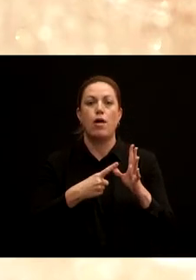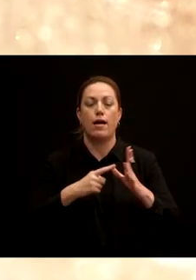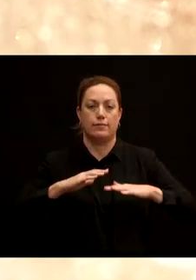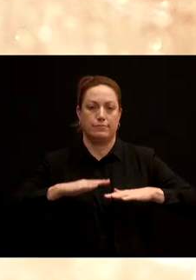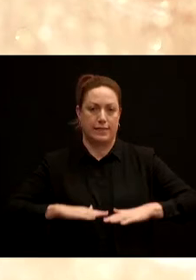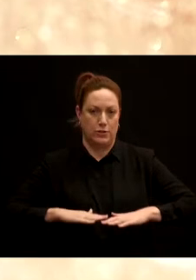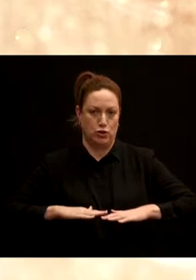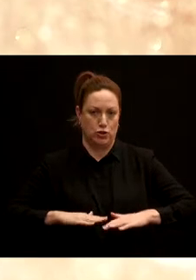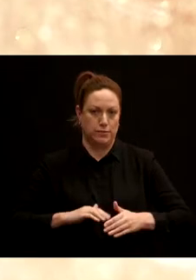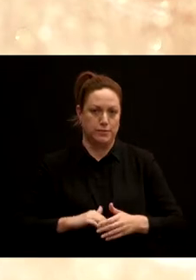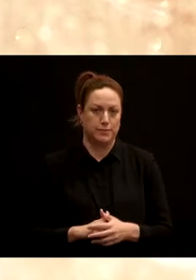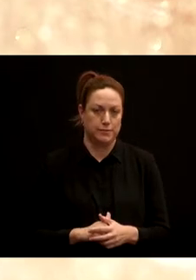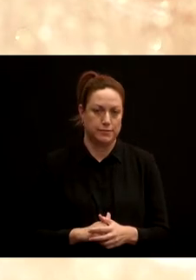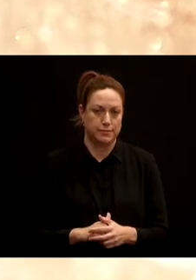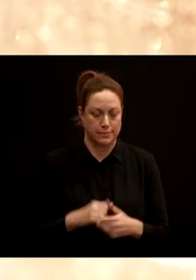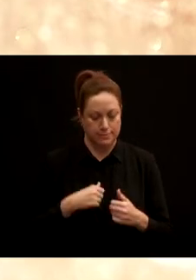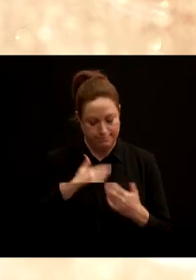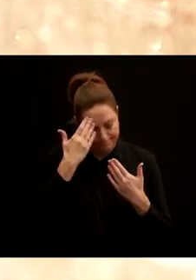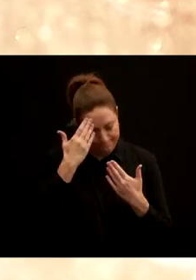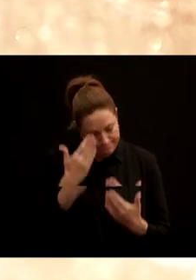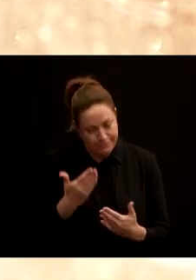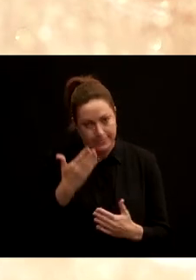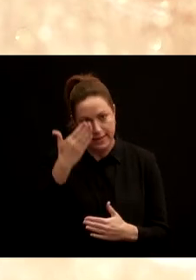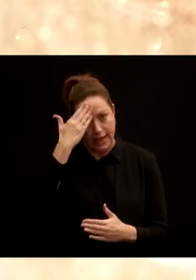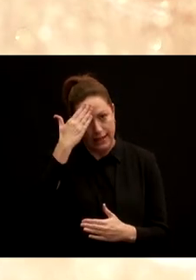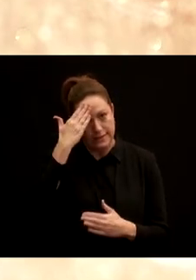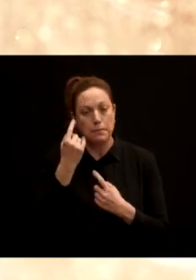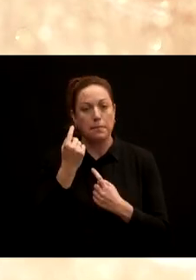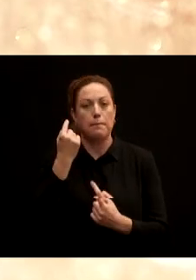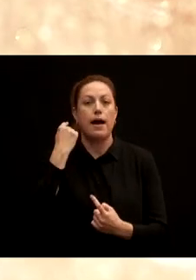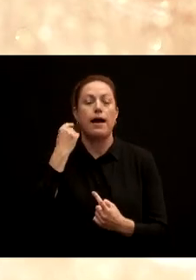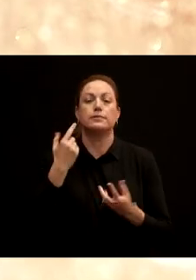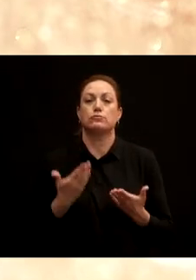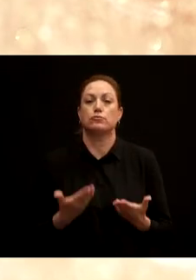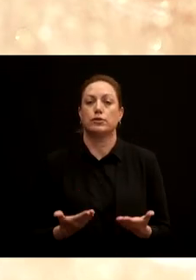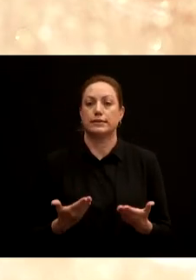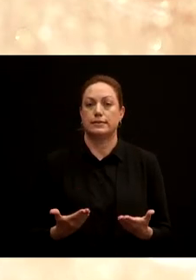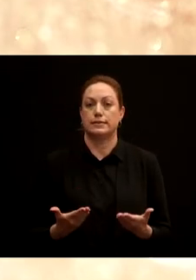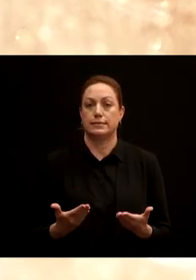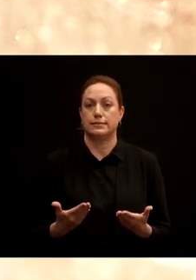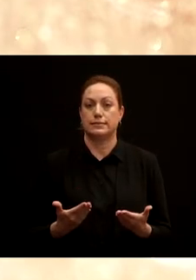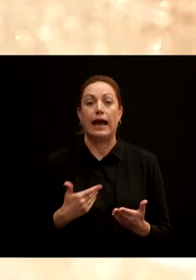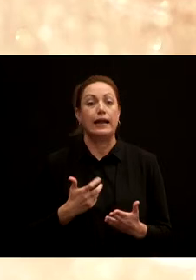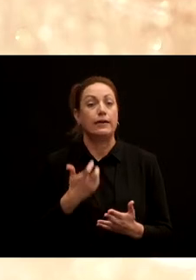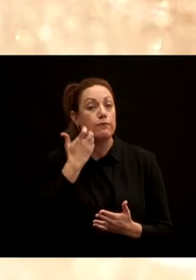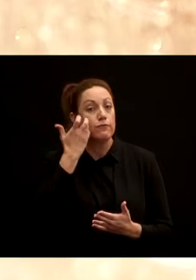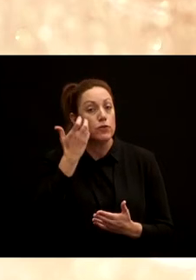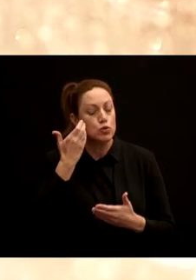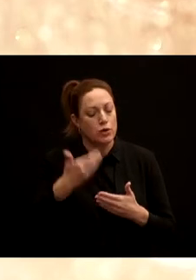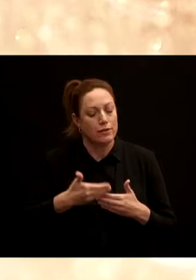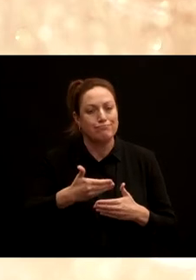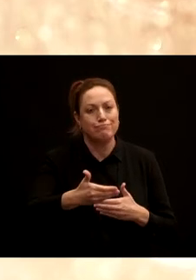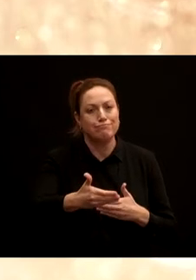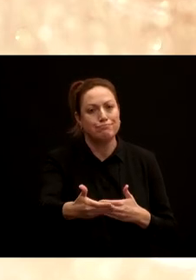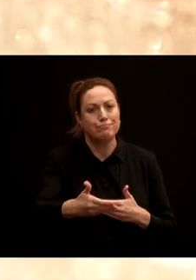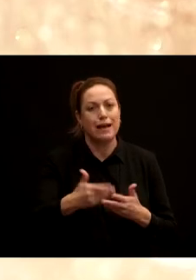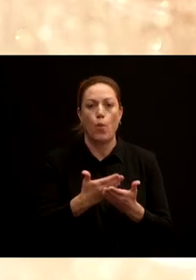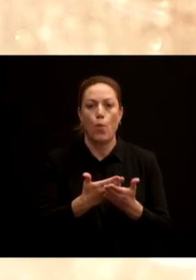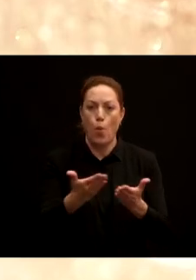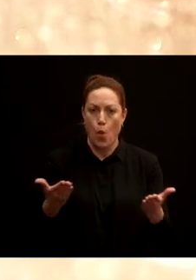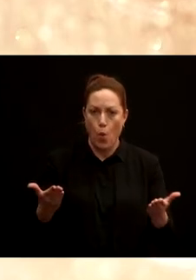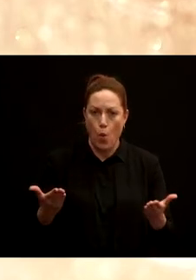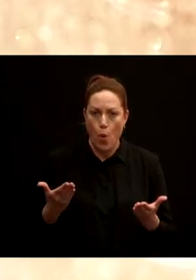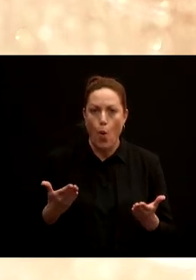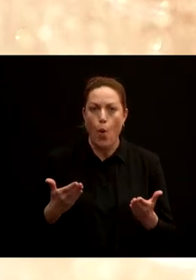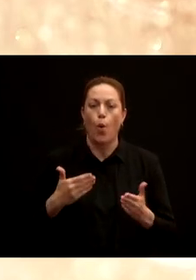I also pay my respects to elders past, present, and yet to come, and all First Nations members